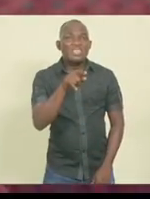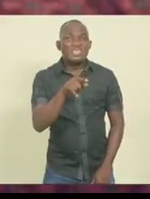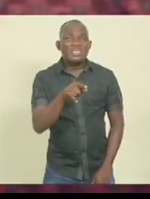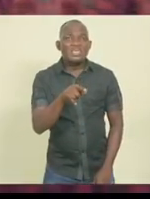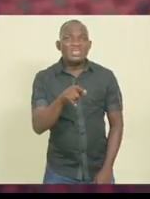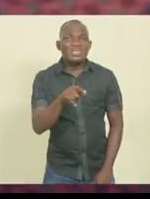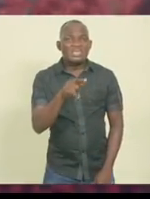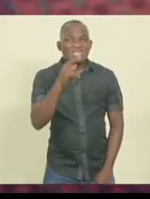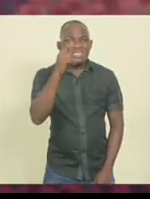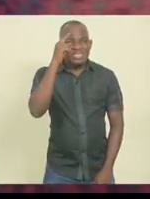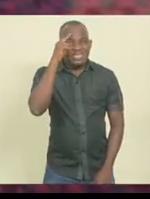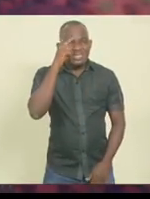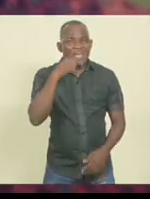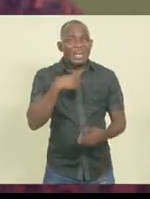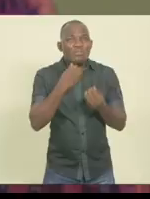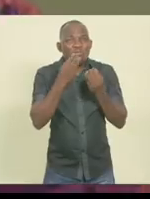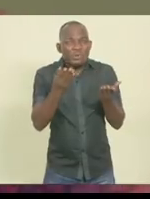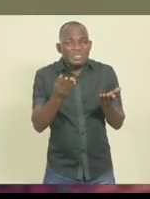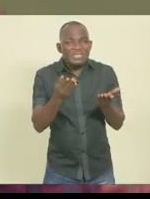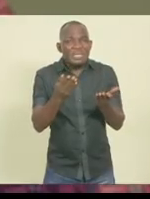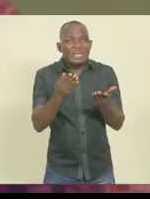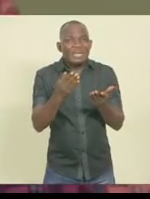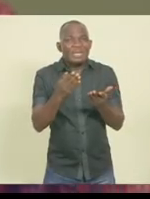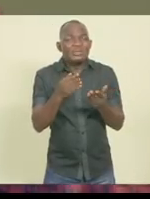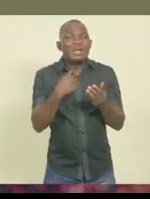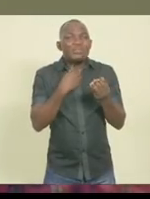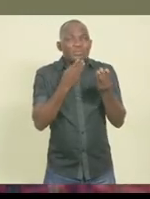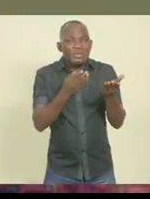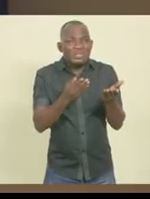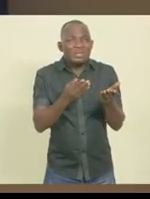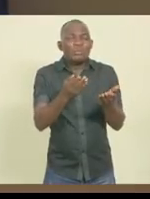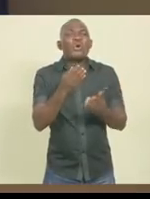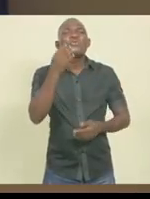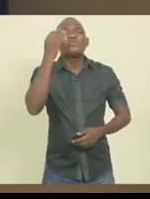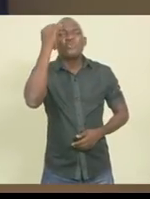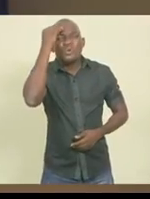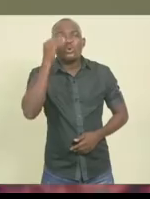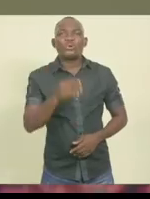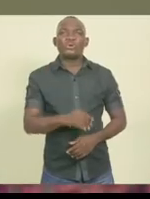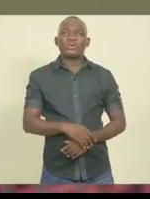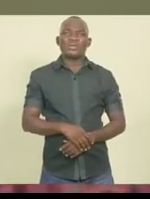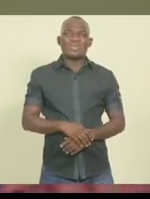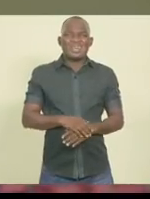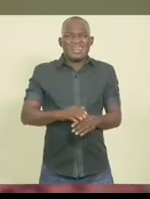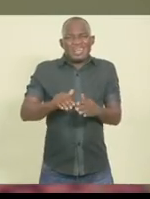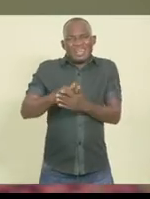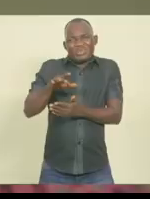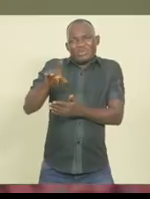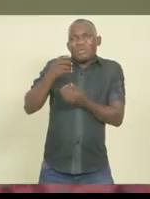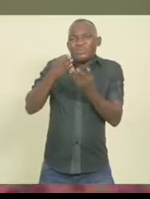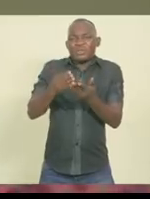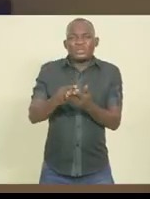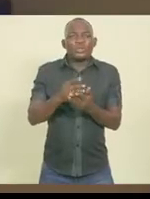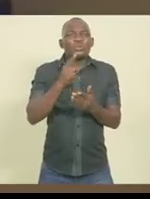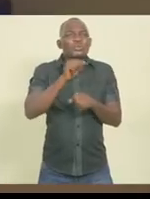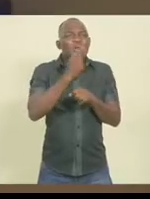I know you gave out information that killed two of my clients. I just want to know how you found them and who you